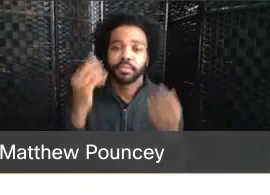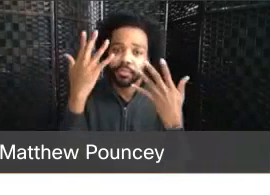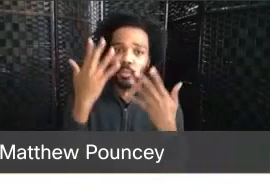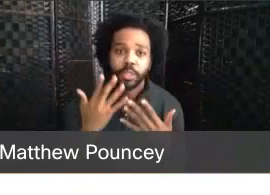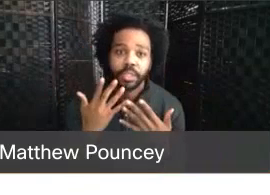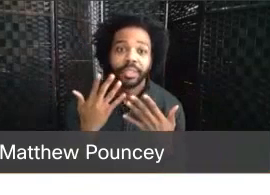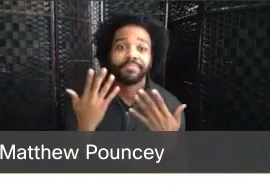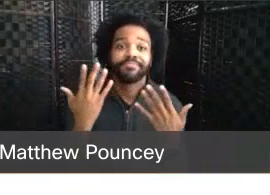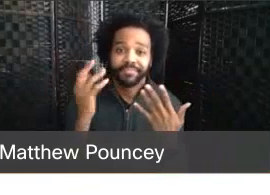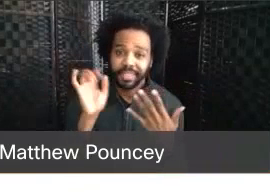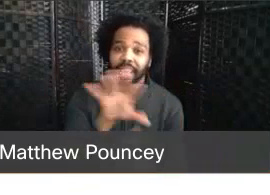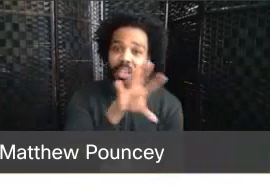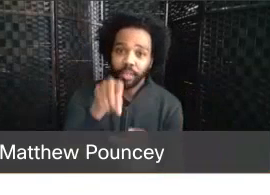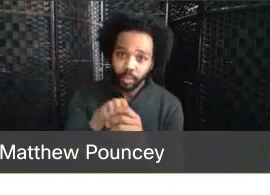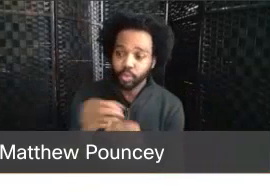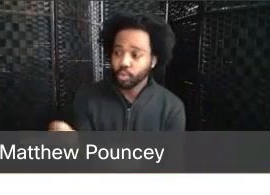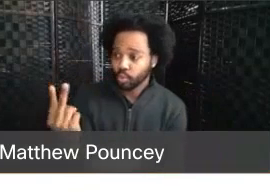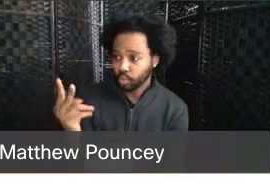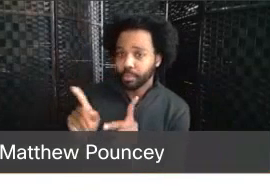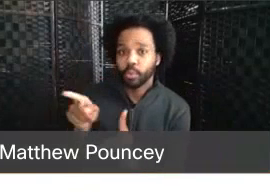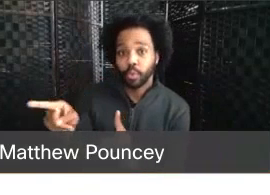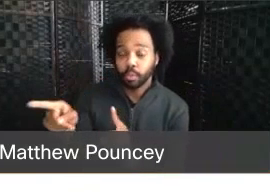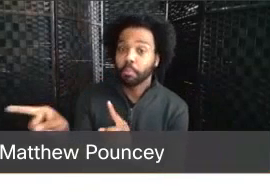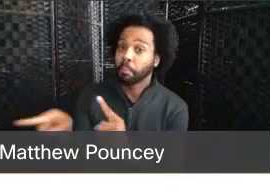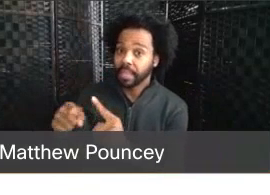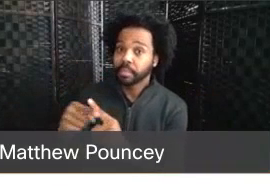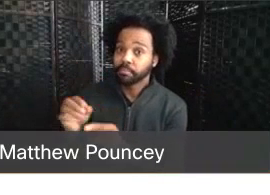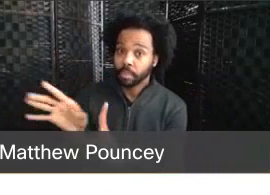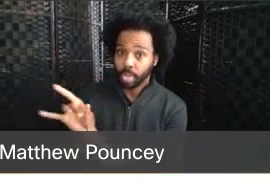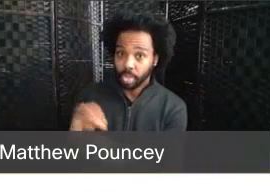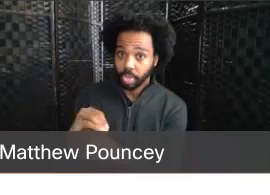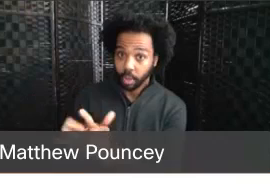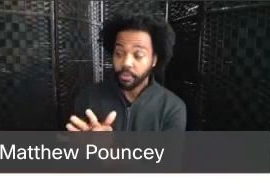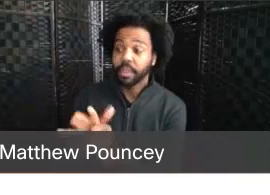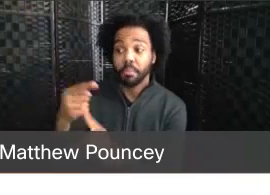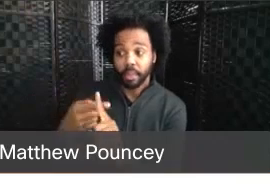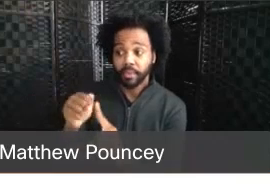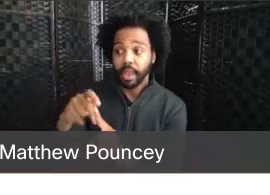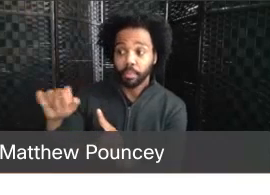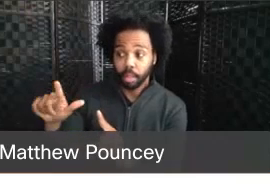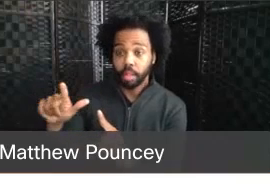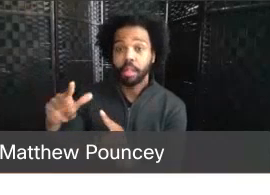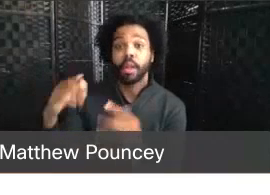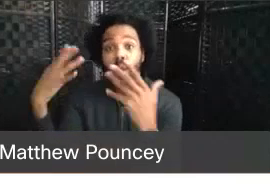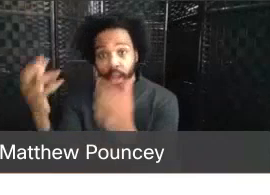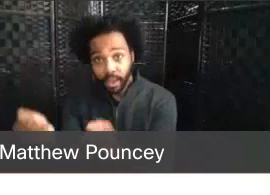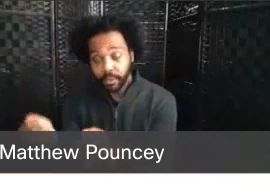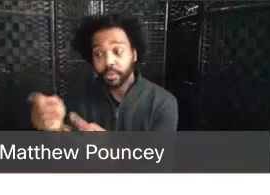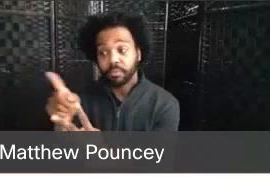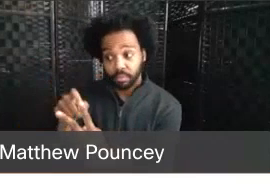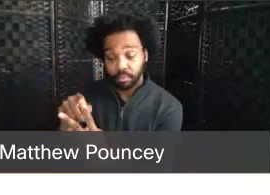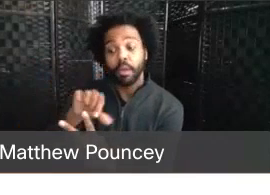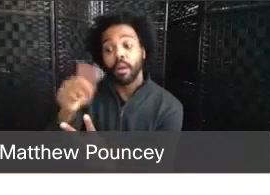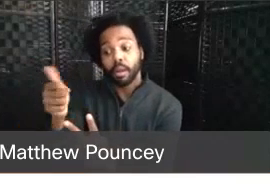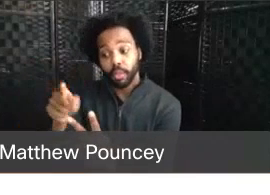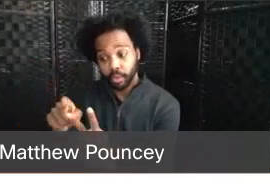unfortunately does include 2 people who had tested positive in April, recovered, and one tested positive again in December and the